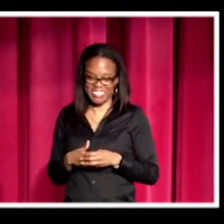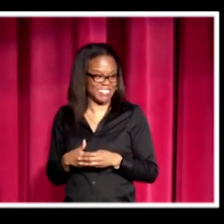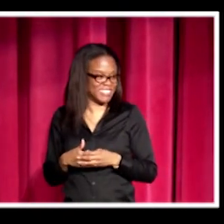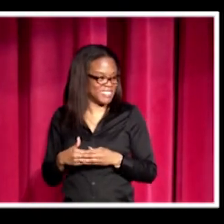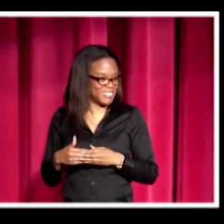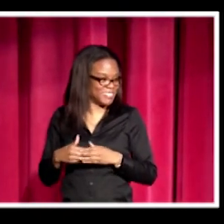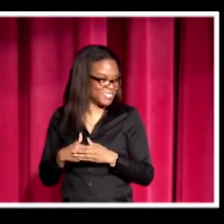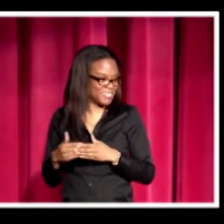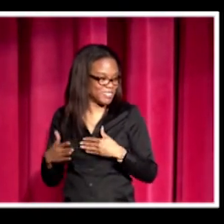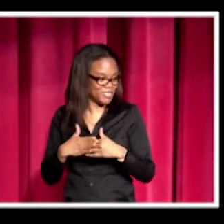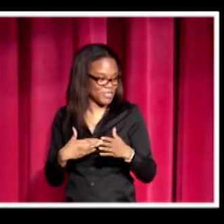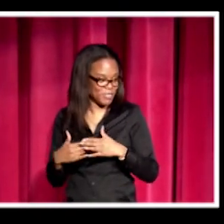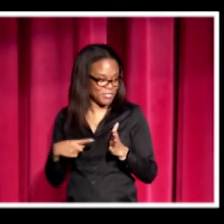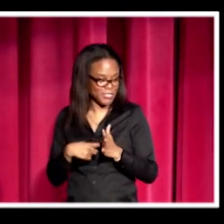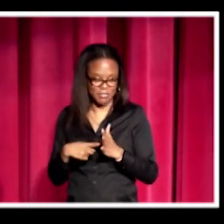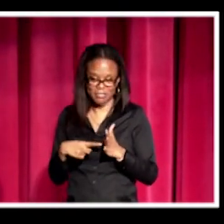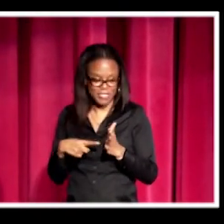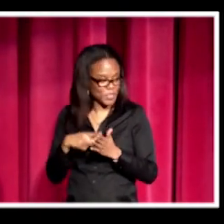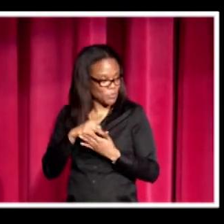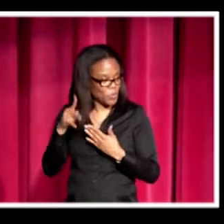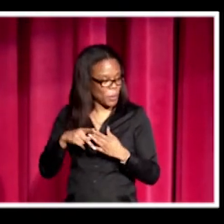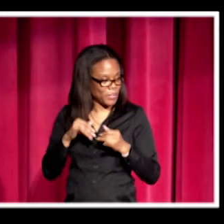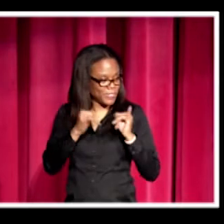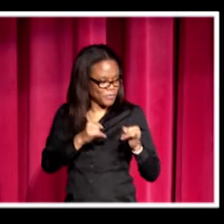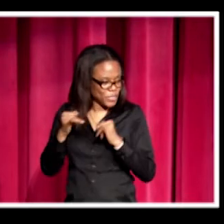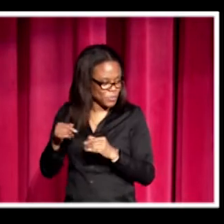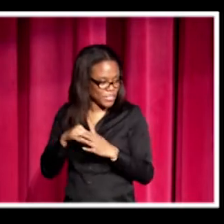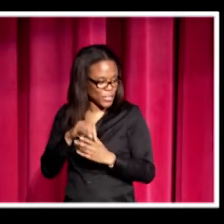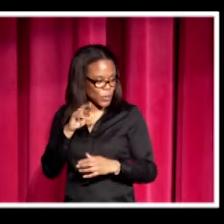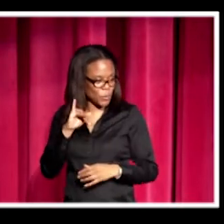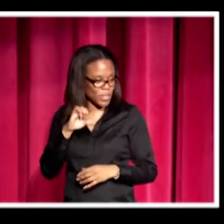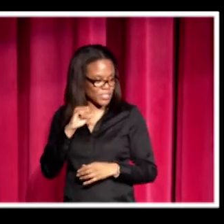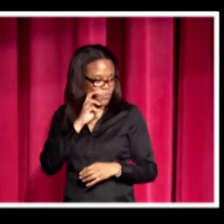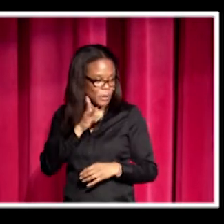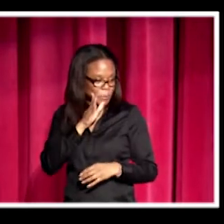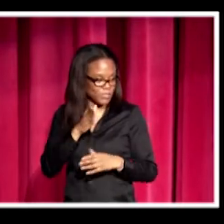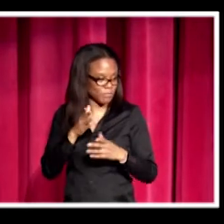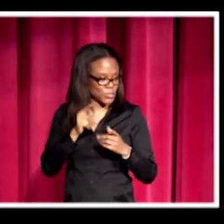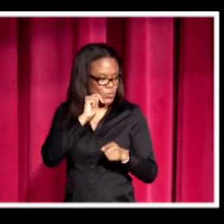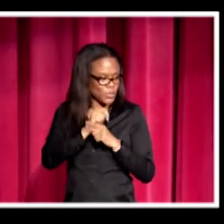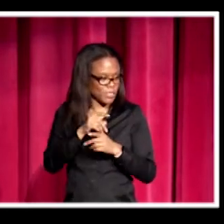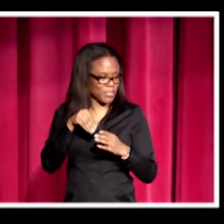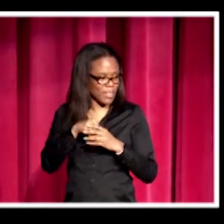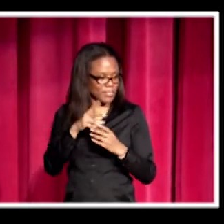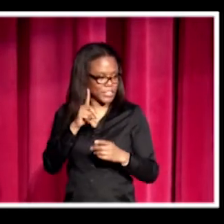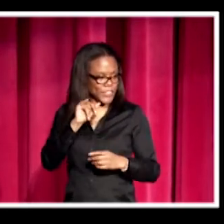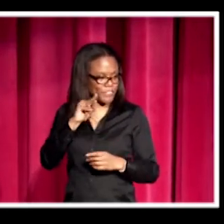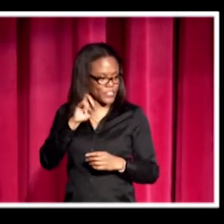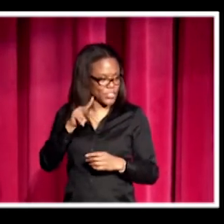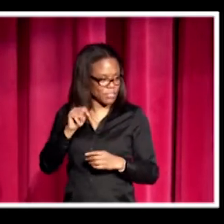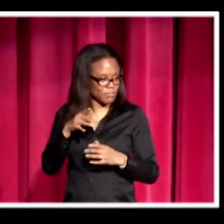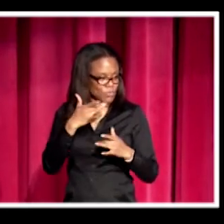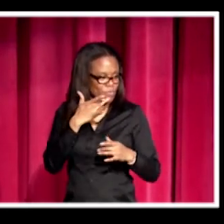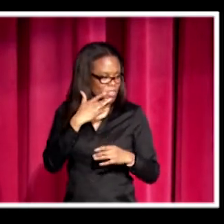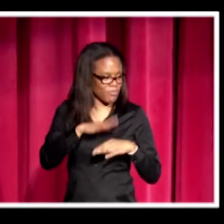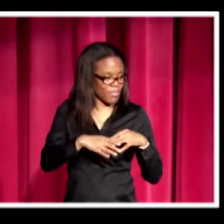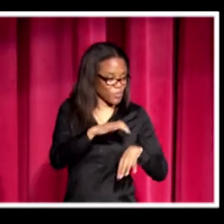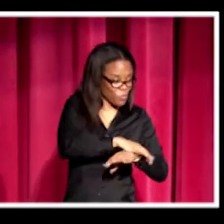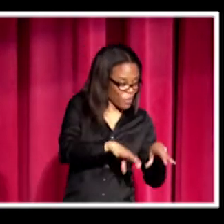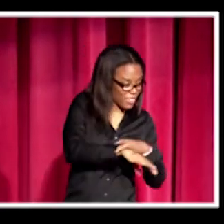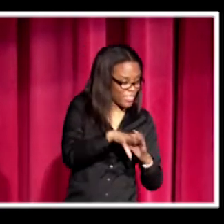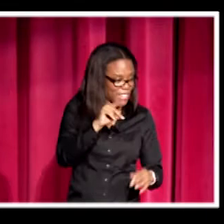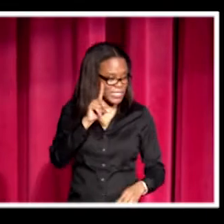And through this program, individuals in crisis will be treated and diverted rather than arrested and detained.